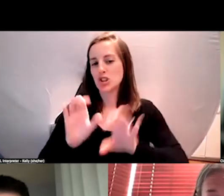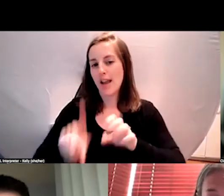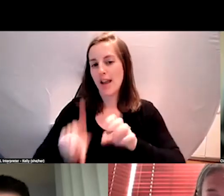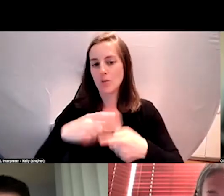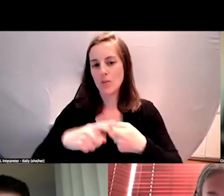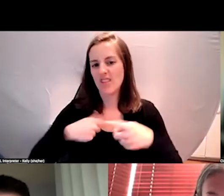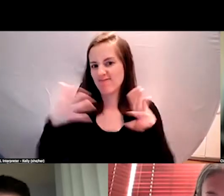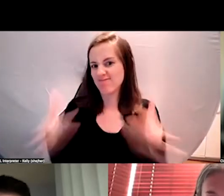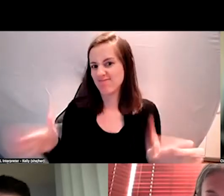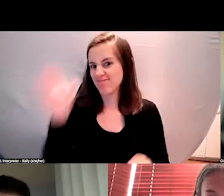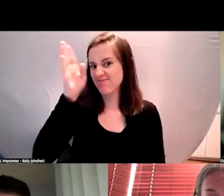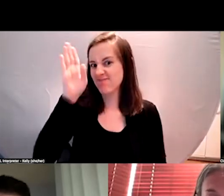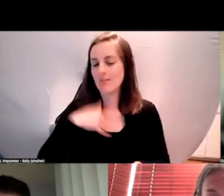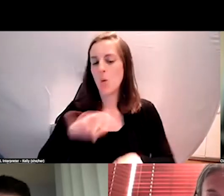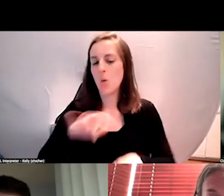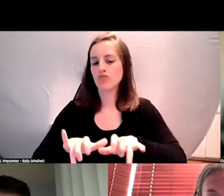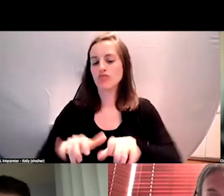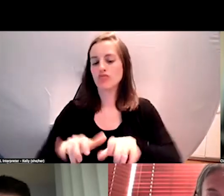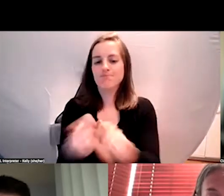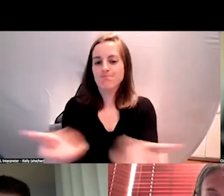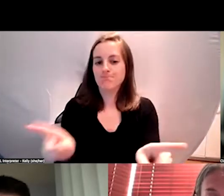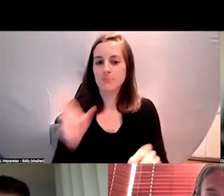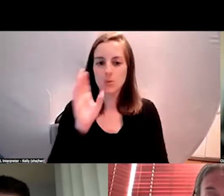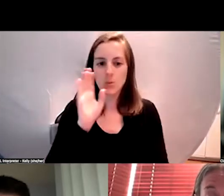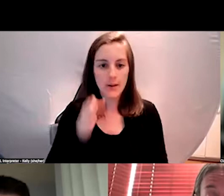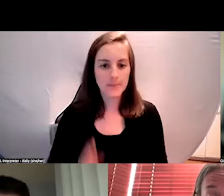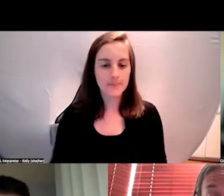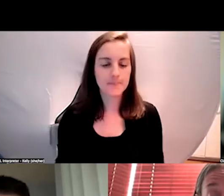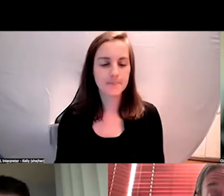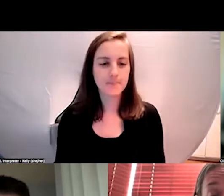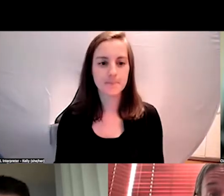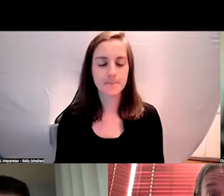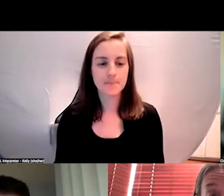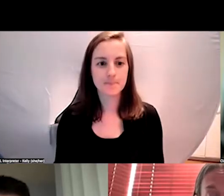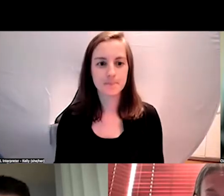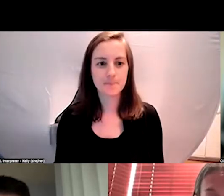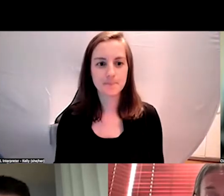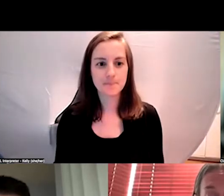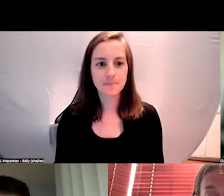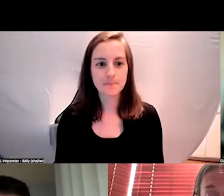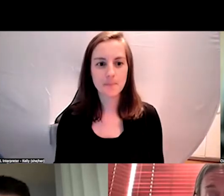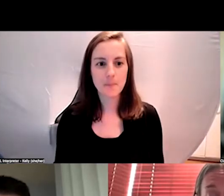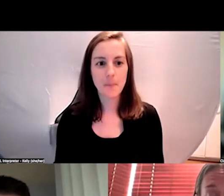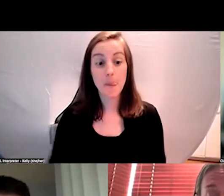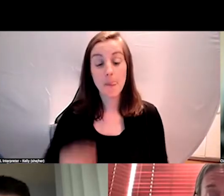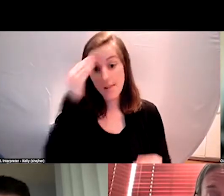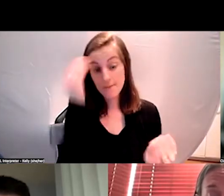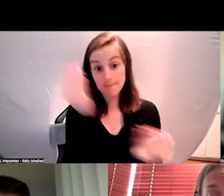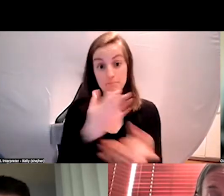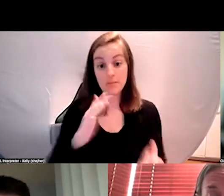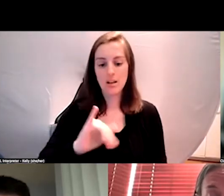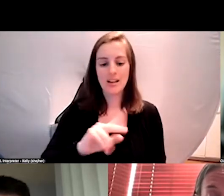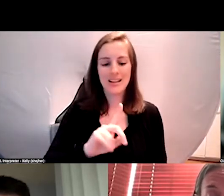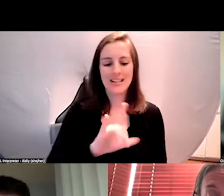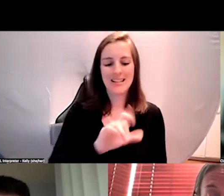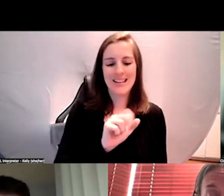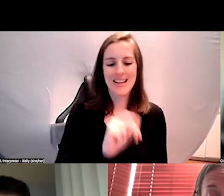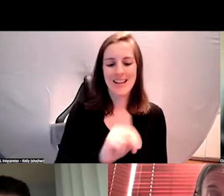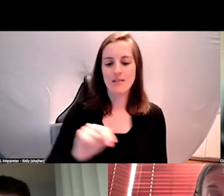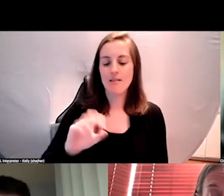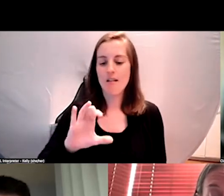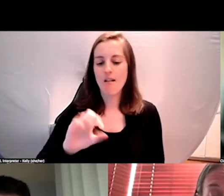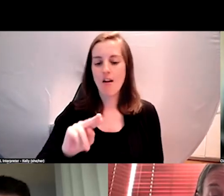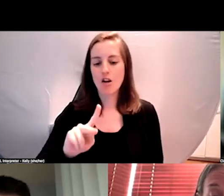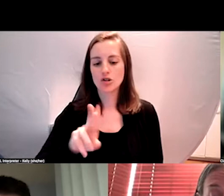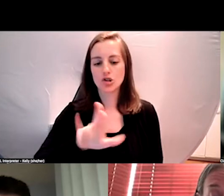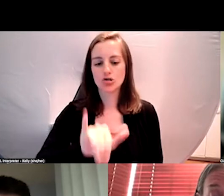comments. I also want to alert you to Indian Country Echo, which is a cost-free program that